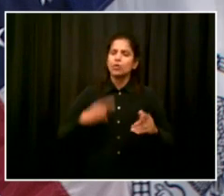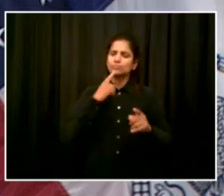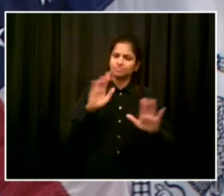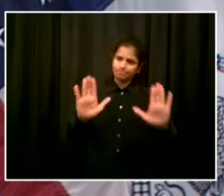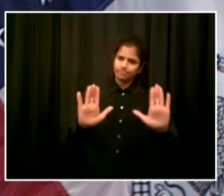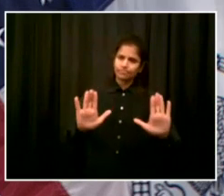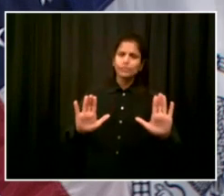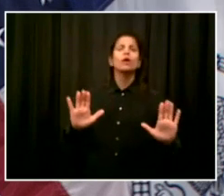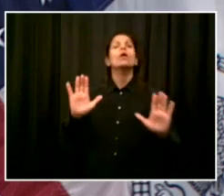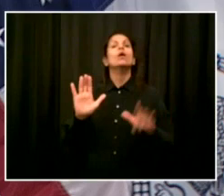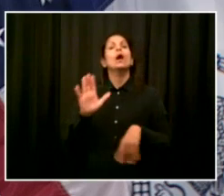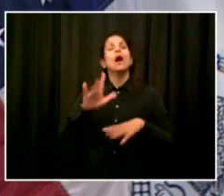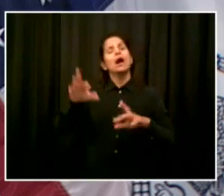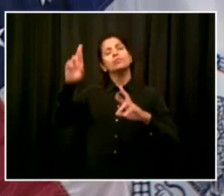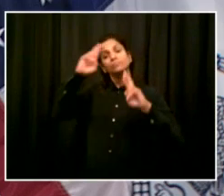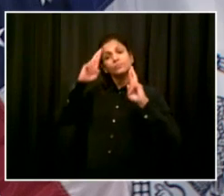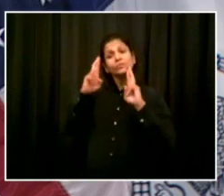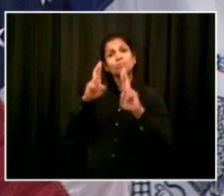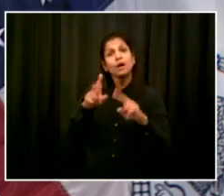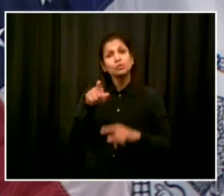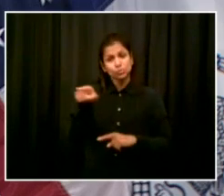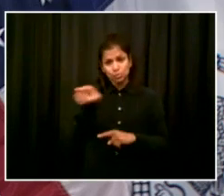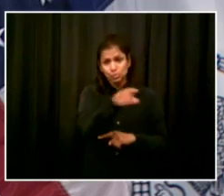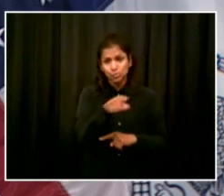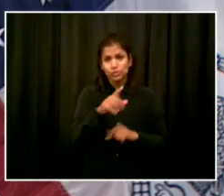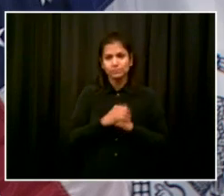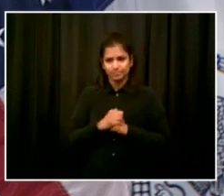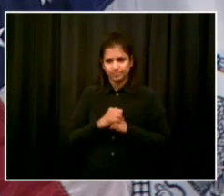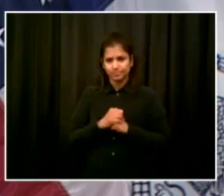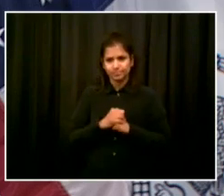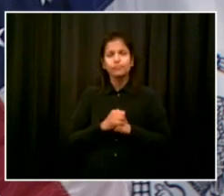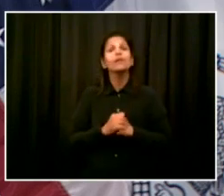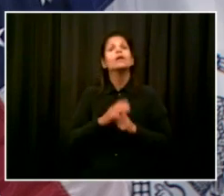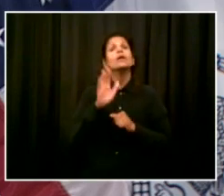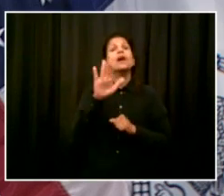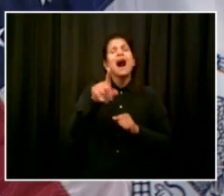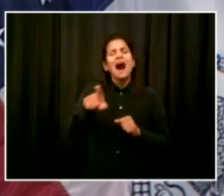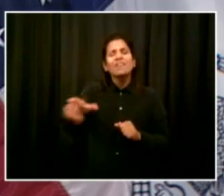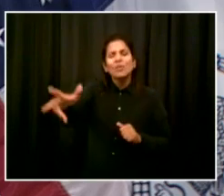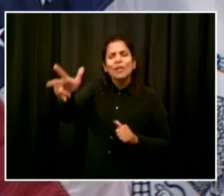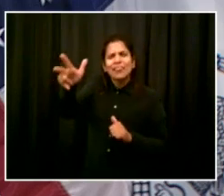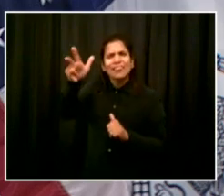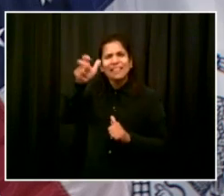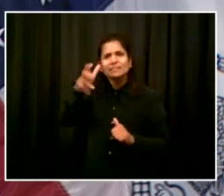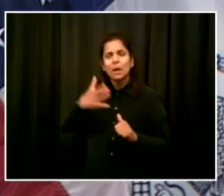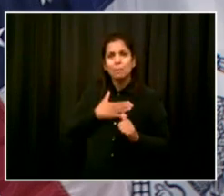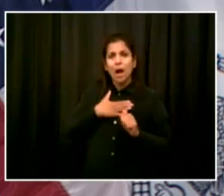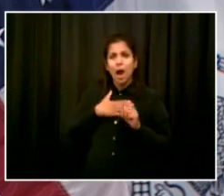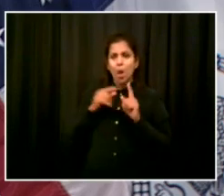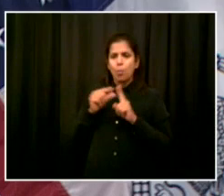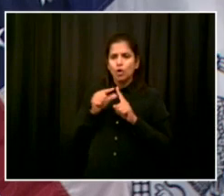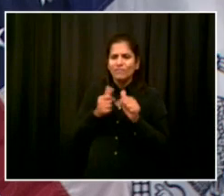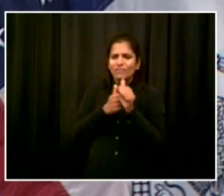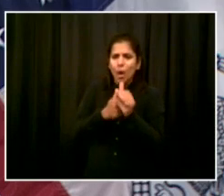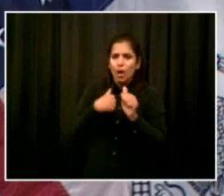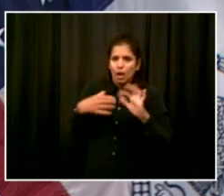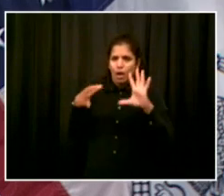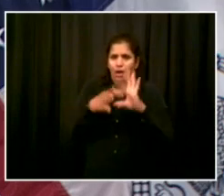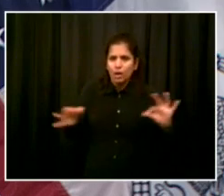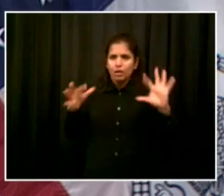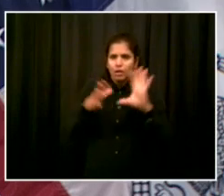challenge you to actually report what I said. Listen, the court system is not functioning. You can't